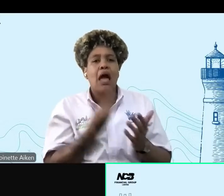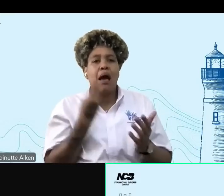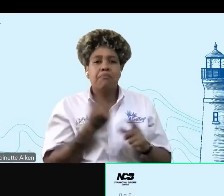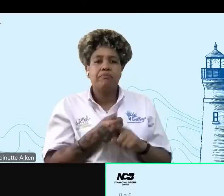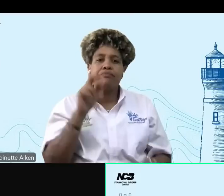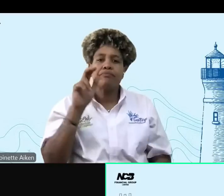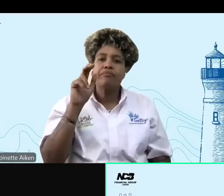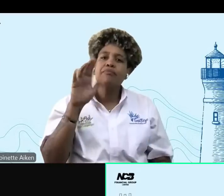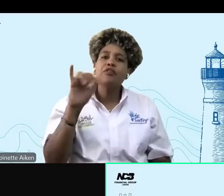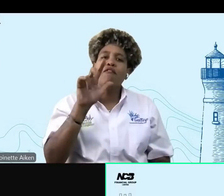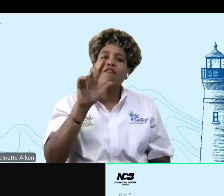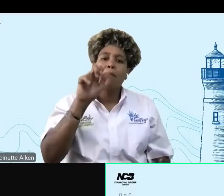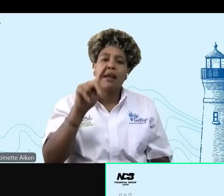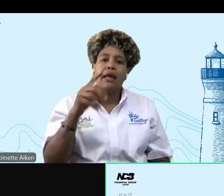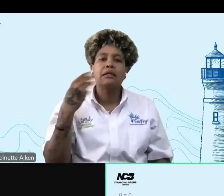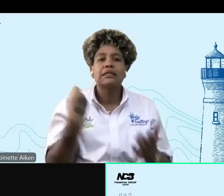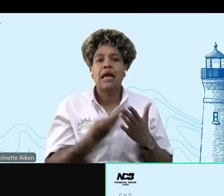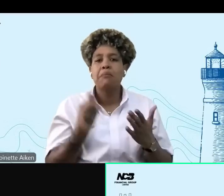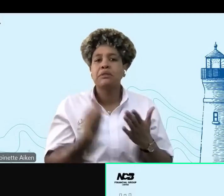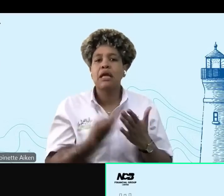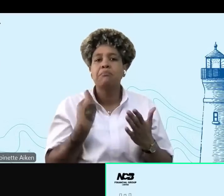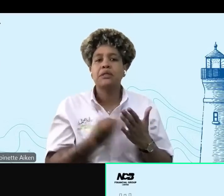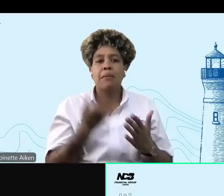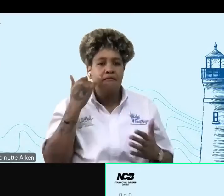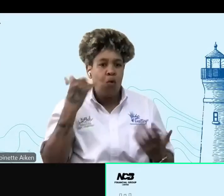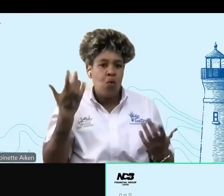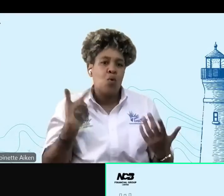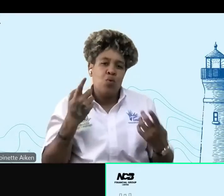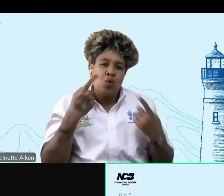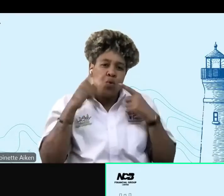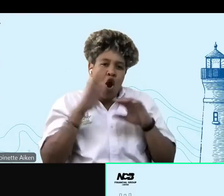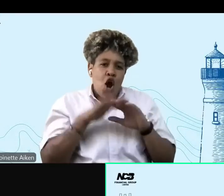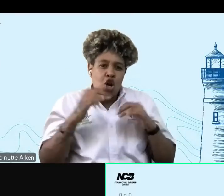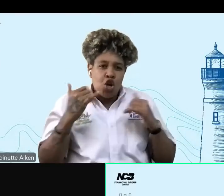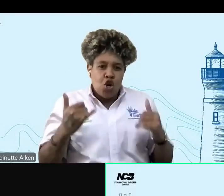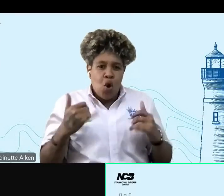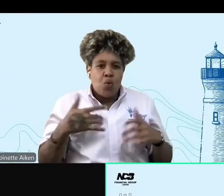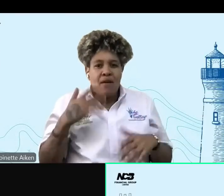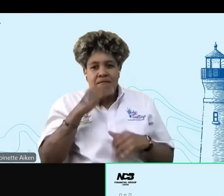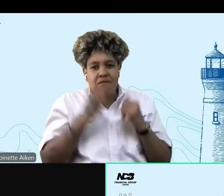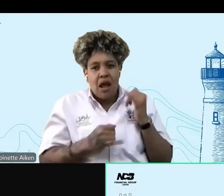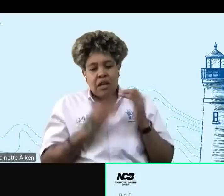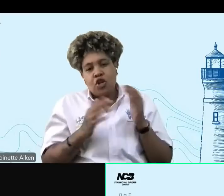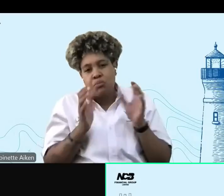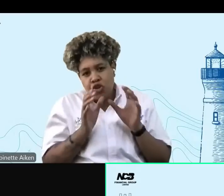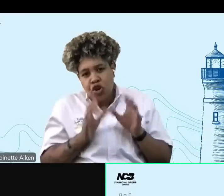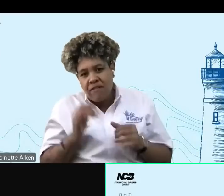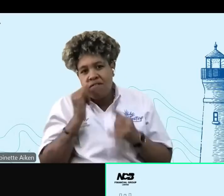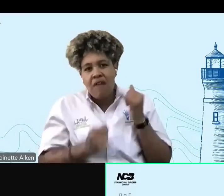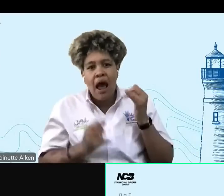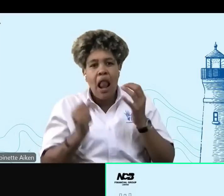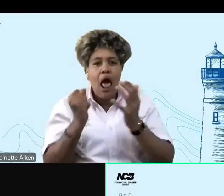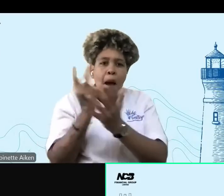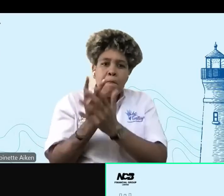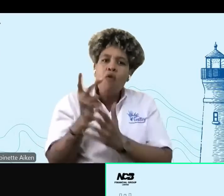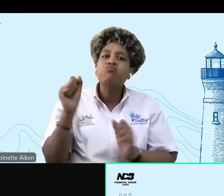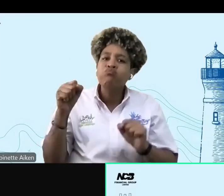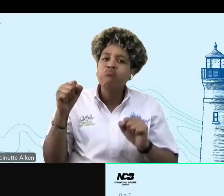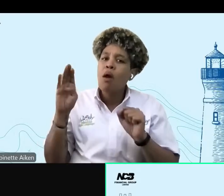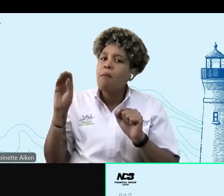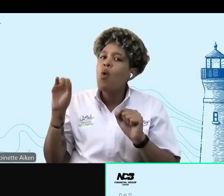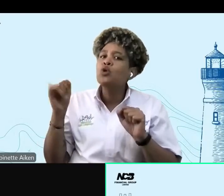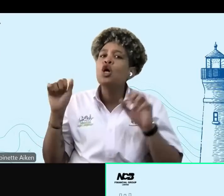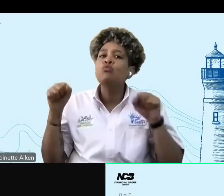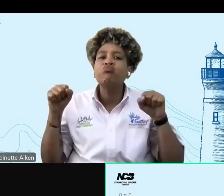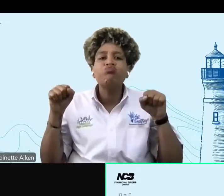capability from Link is what we're working on right now. And so we need to finalize certification, finalize approvals with the BOJ,